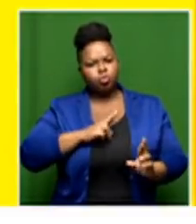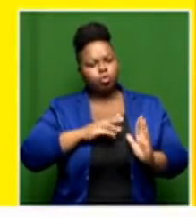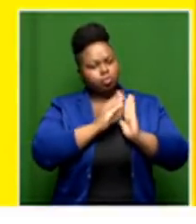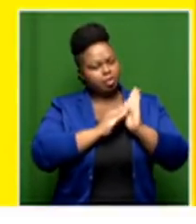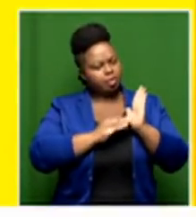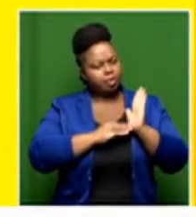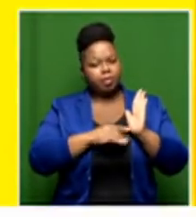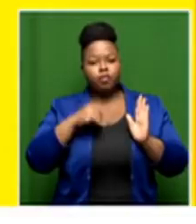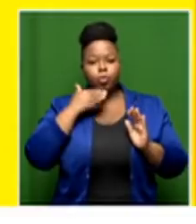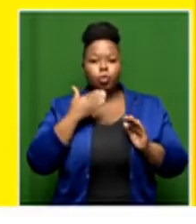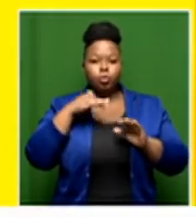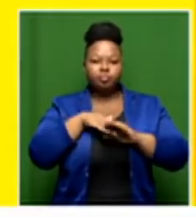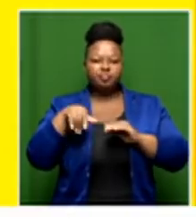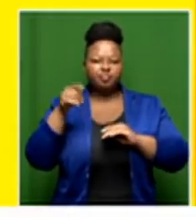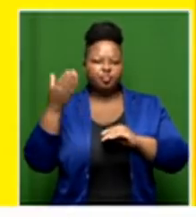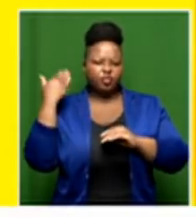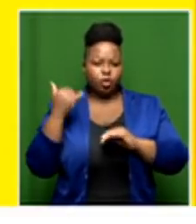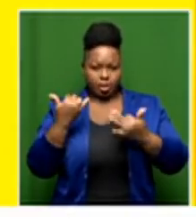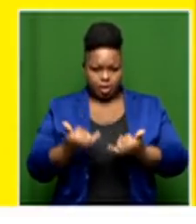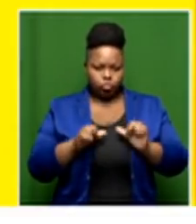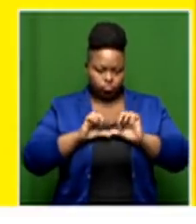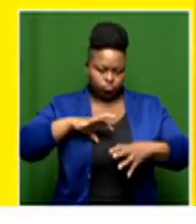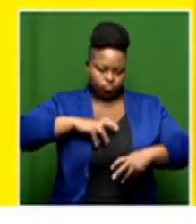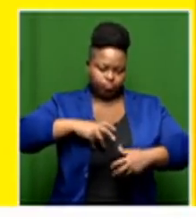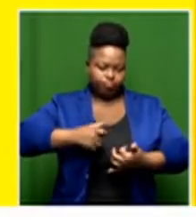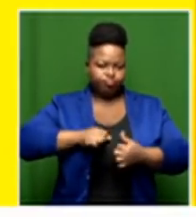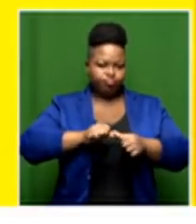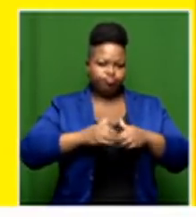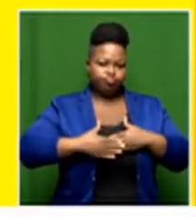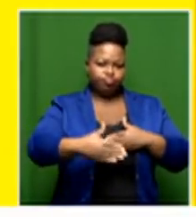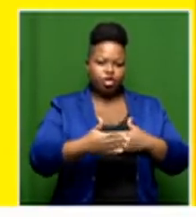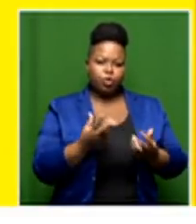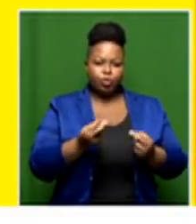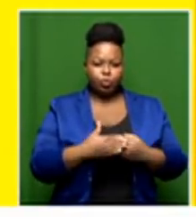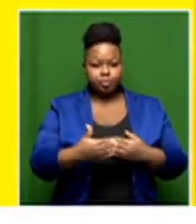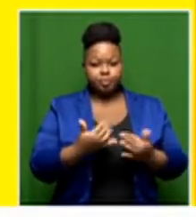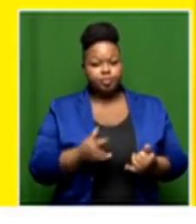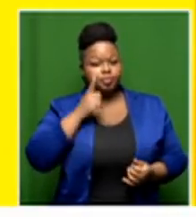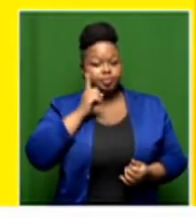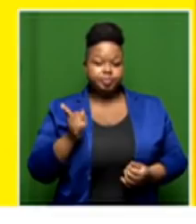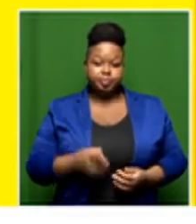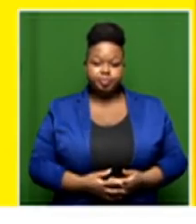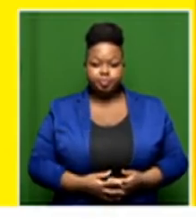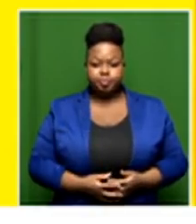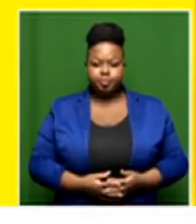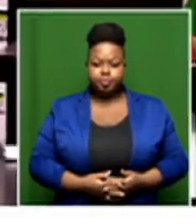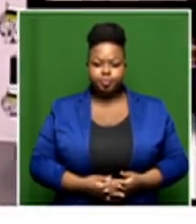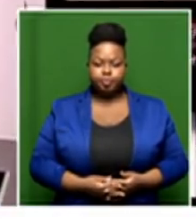report from the Outgoing Collective and will also adapt resolutions to chart a new way forward. Let's take a look.